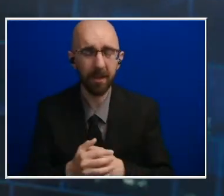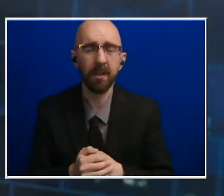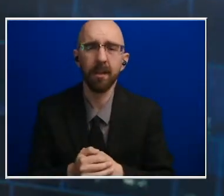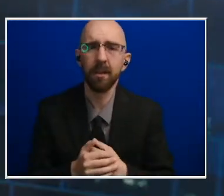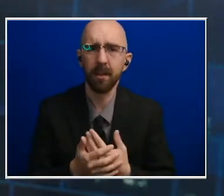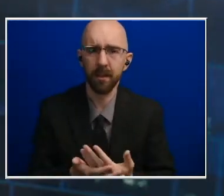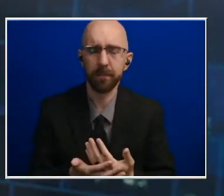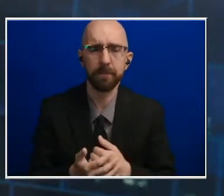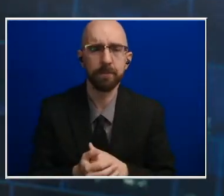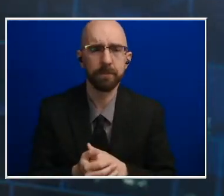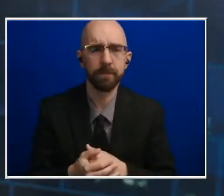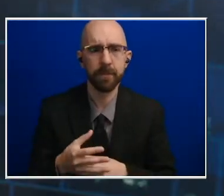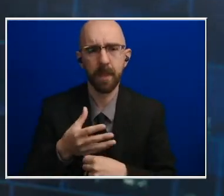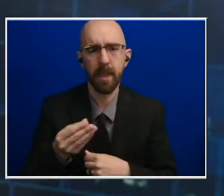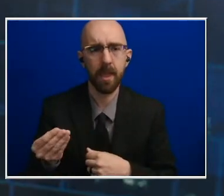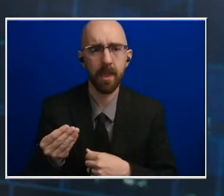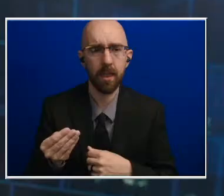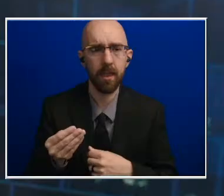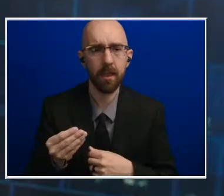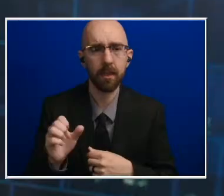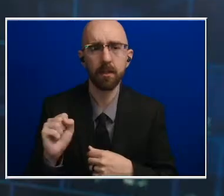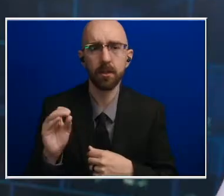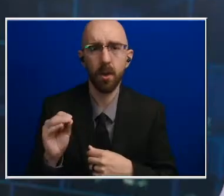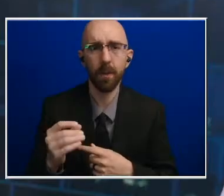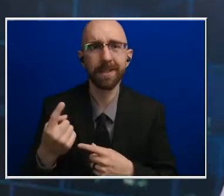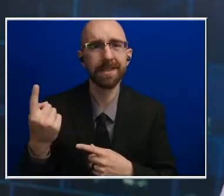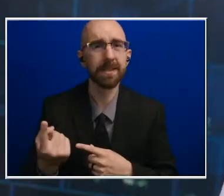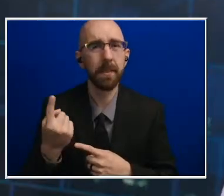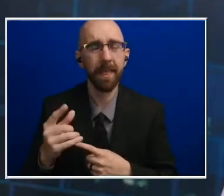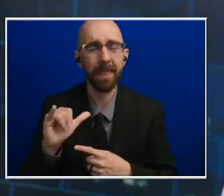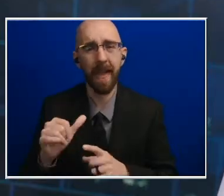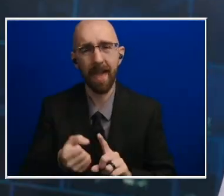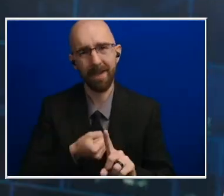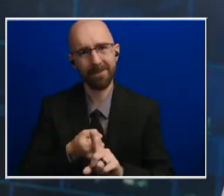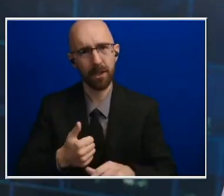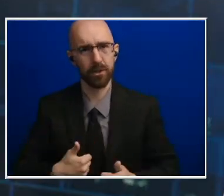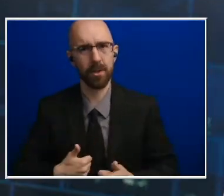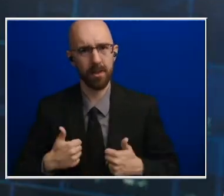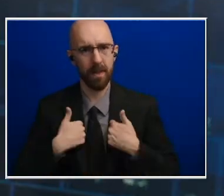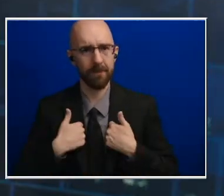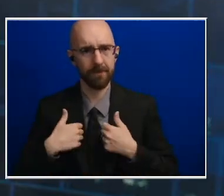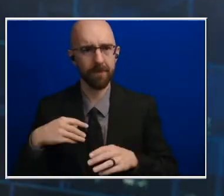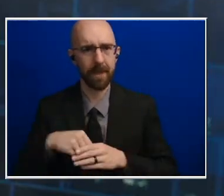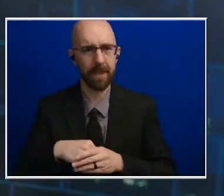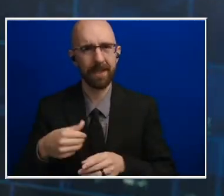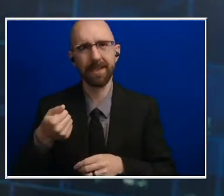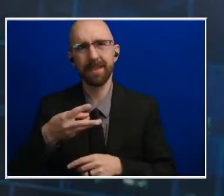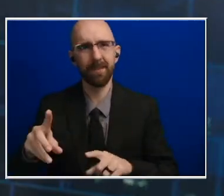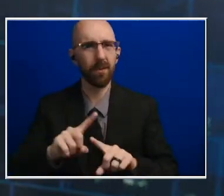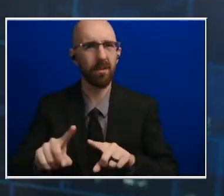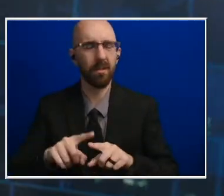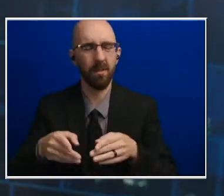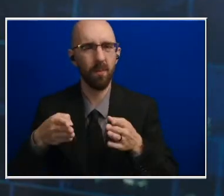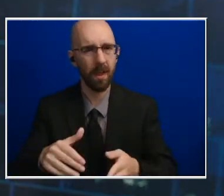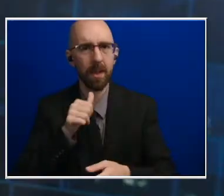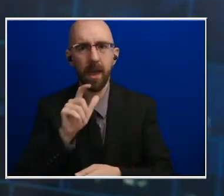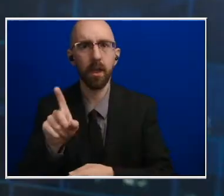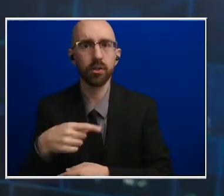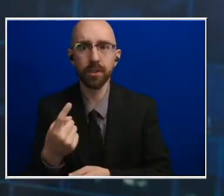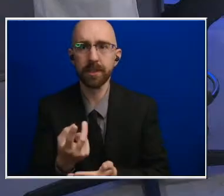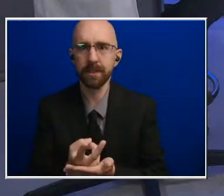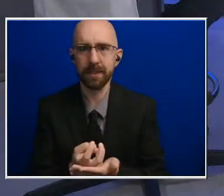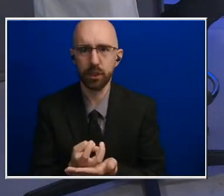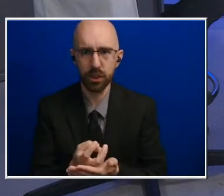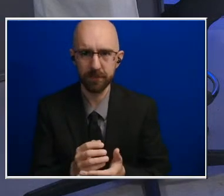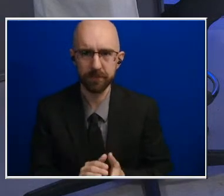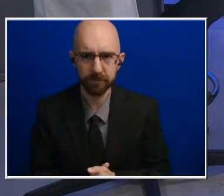And so it's something that affects your life in several ways, not just the seizures. Amy, when did you start